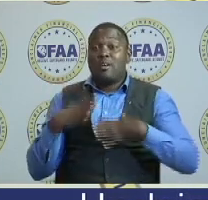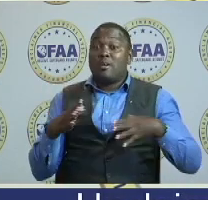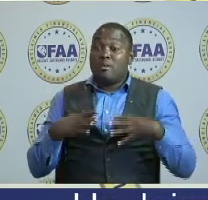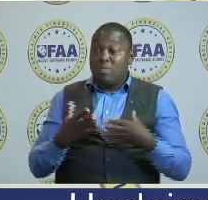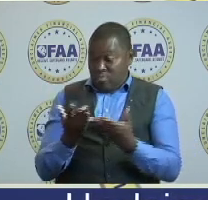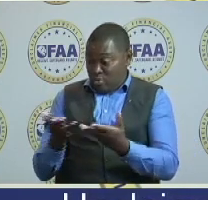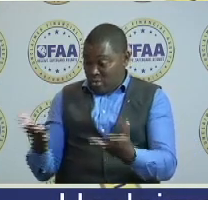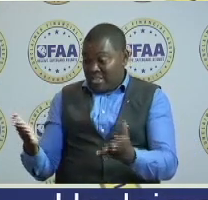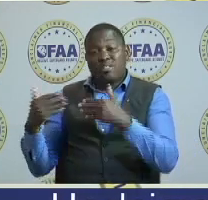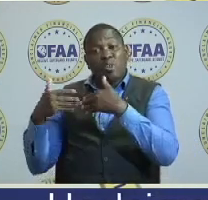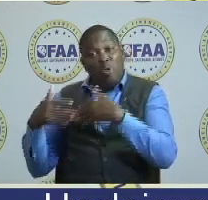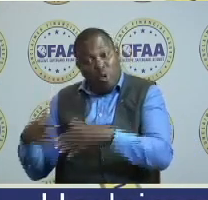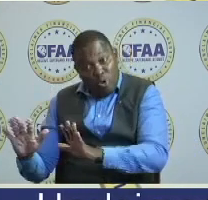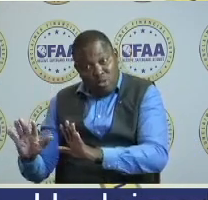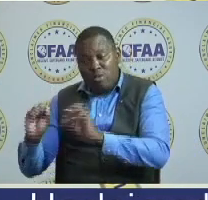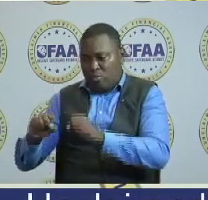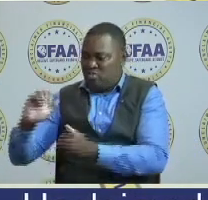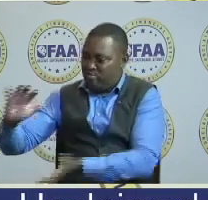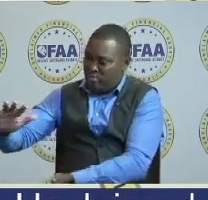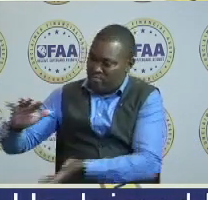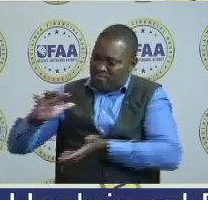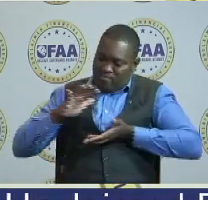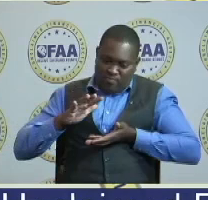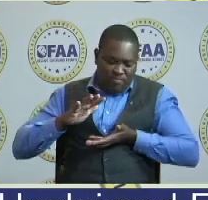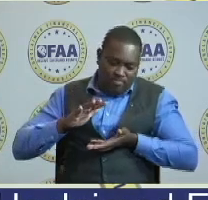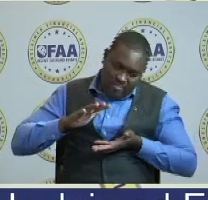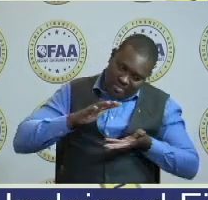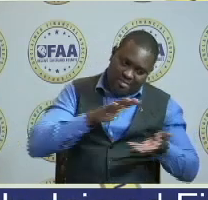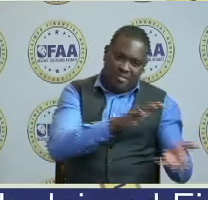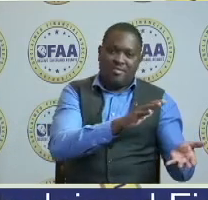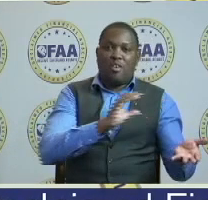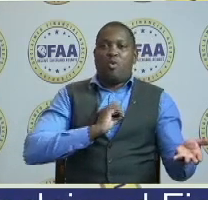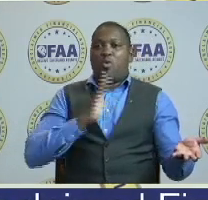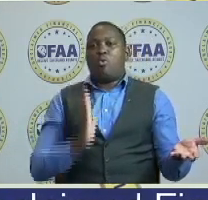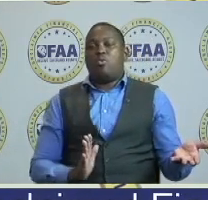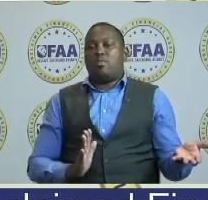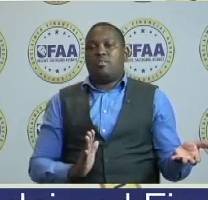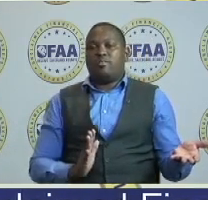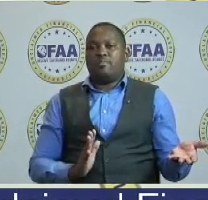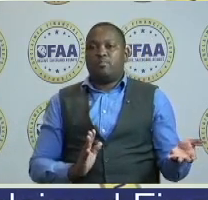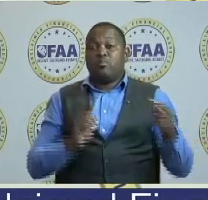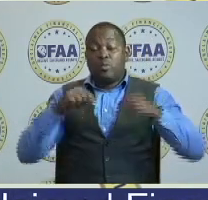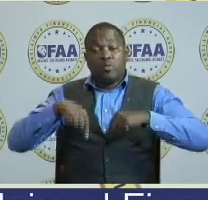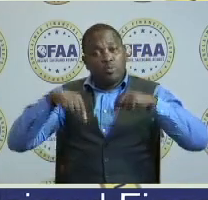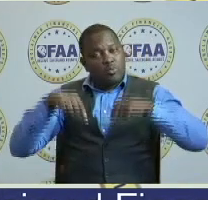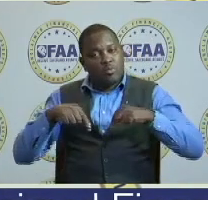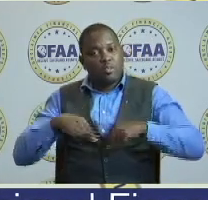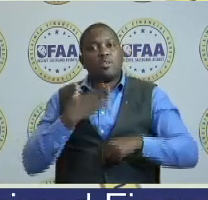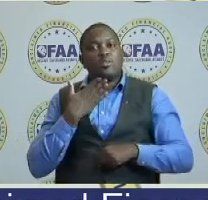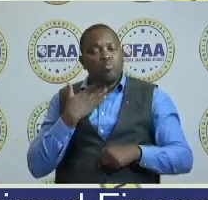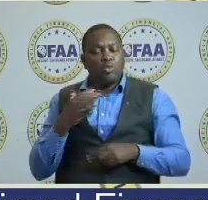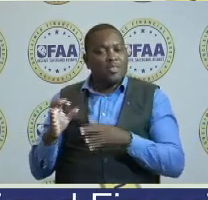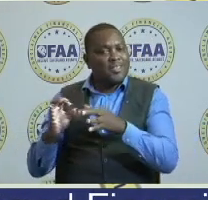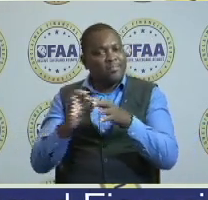monies are not with them are reunited with them. And so today, we want to get together